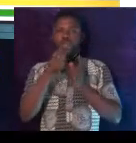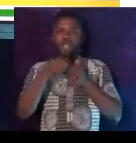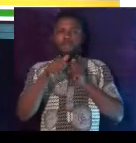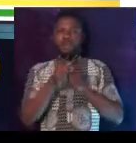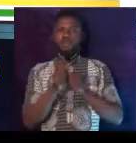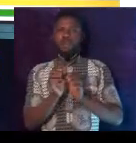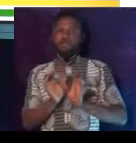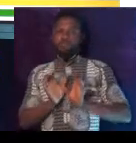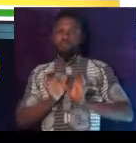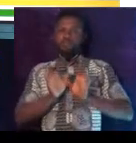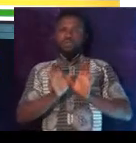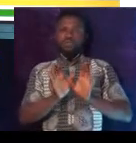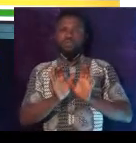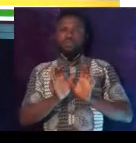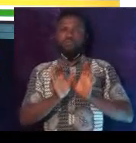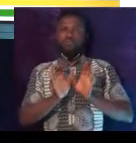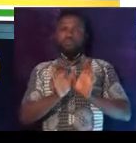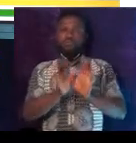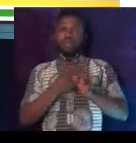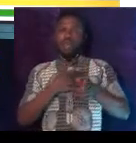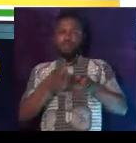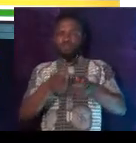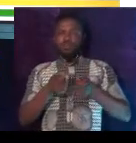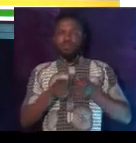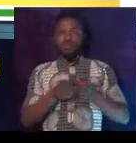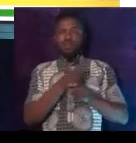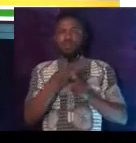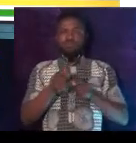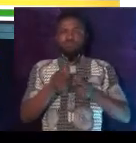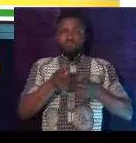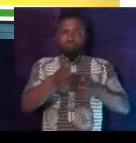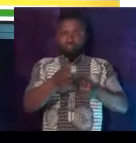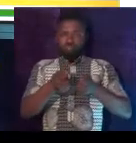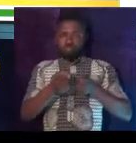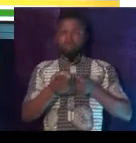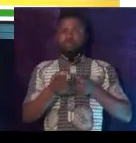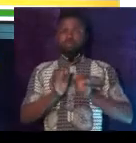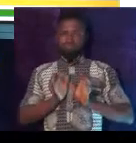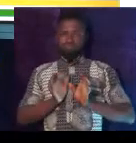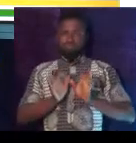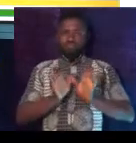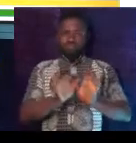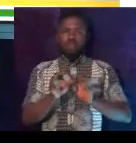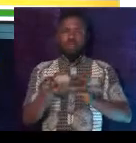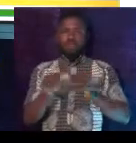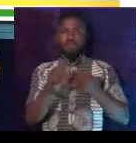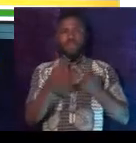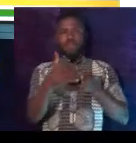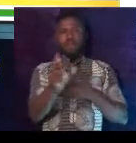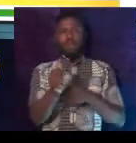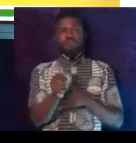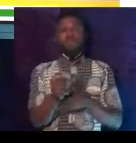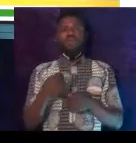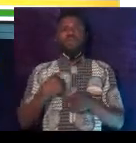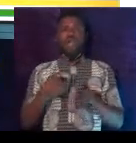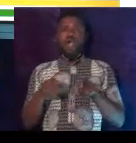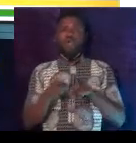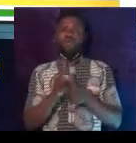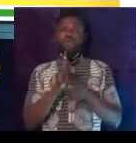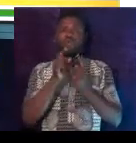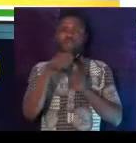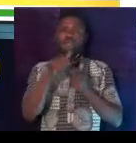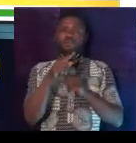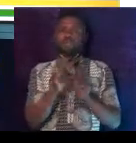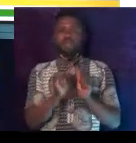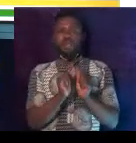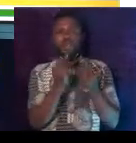talked about pulling and pushing. When you pull, you draw to yourself. When you push, you move it away outside. We